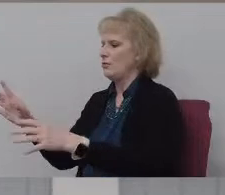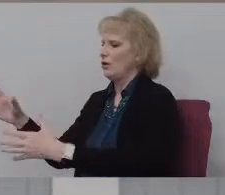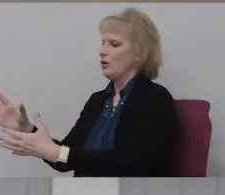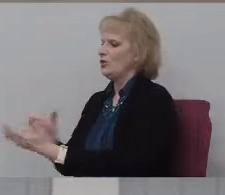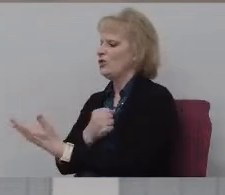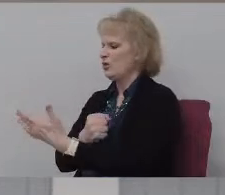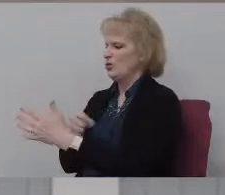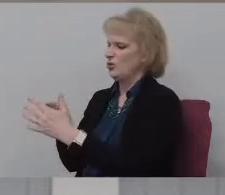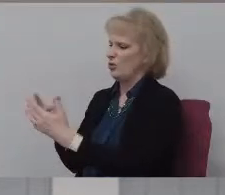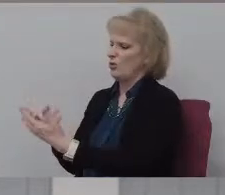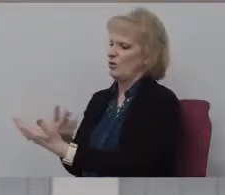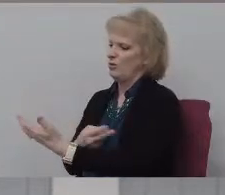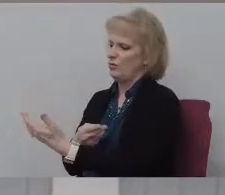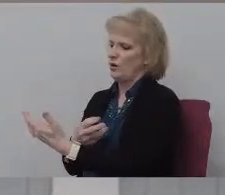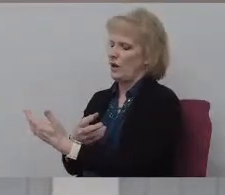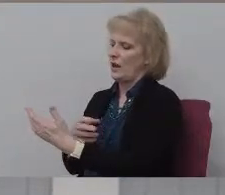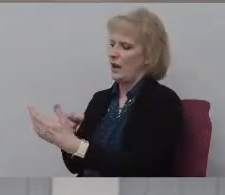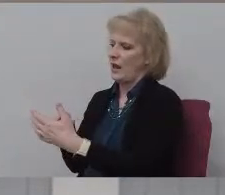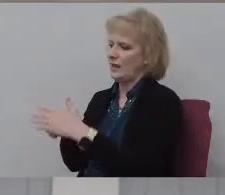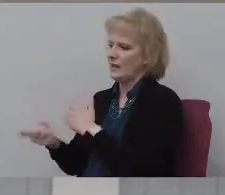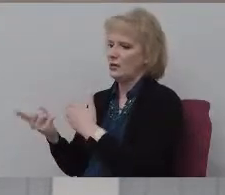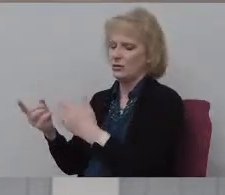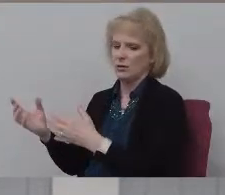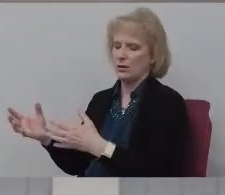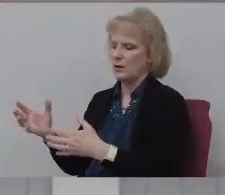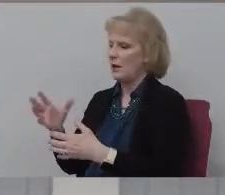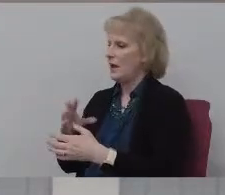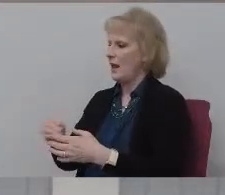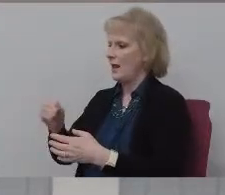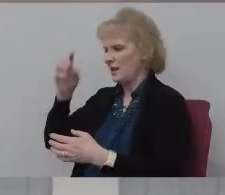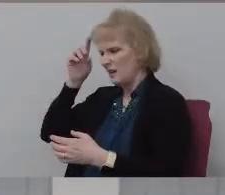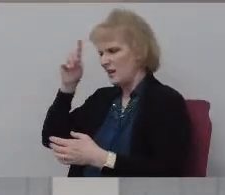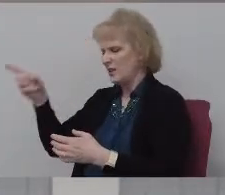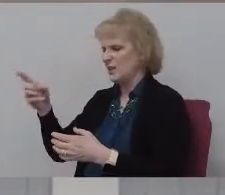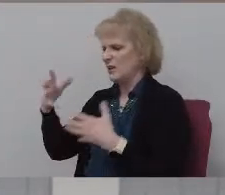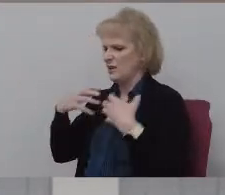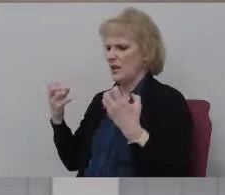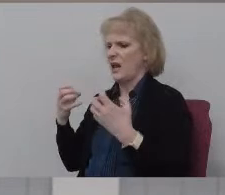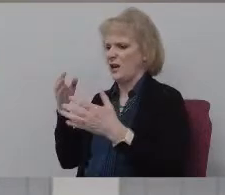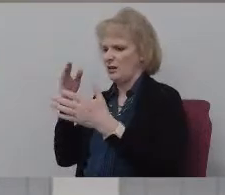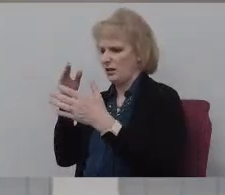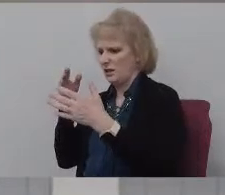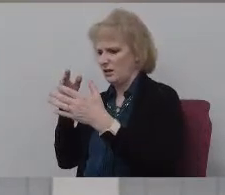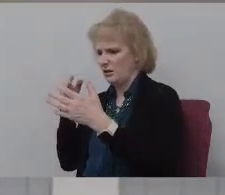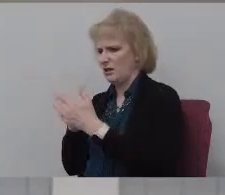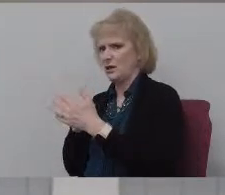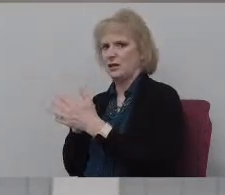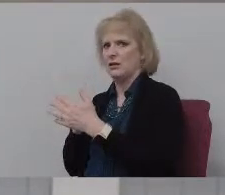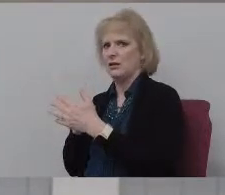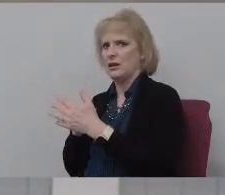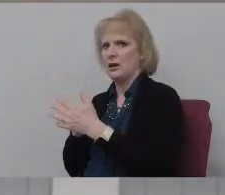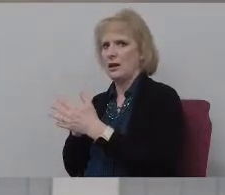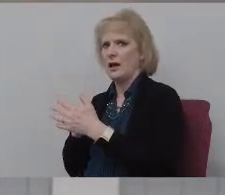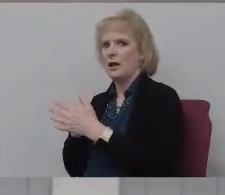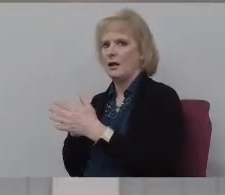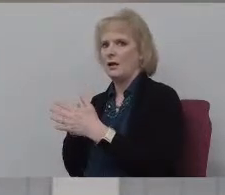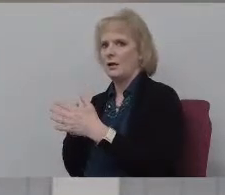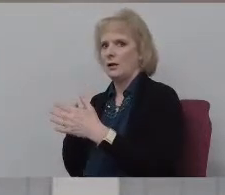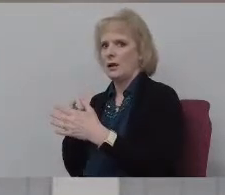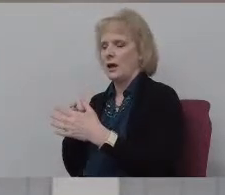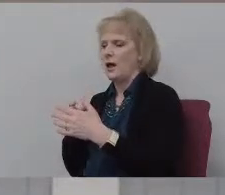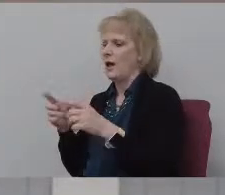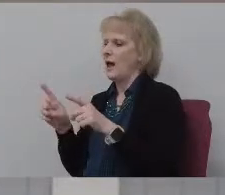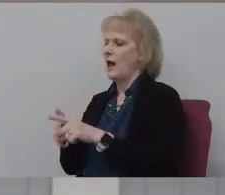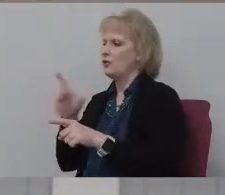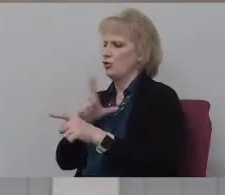dressed it for the man that was come to him. David's anger was greatly kindled against the man. He said to Nathan, as the Lord liveth, the man that hath